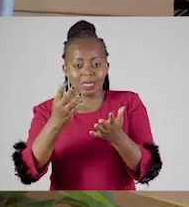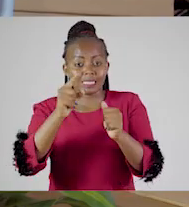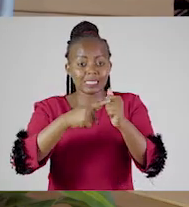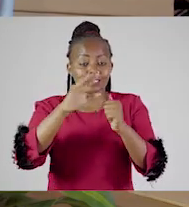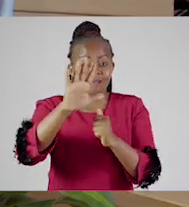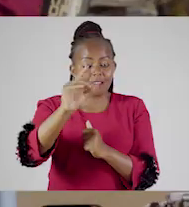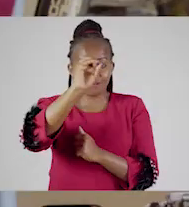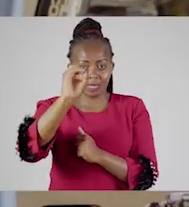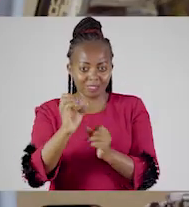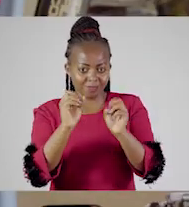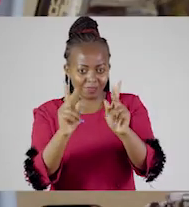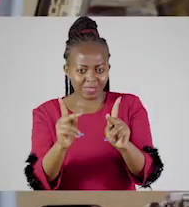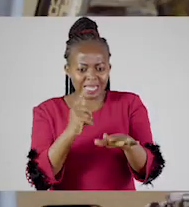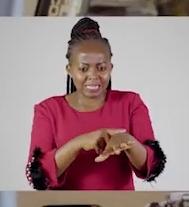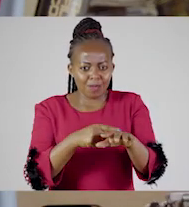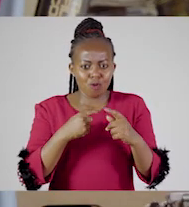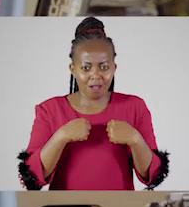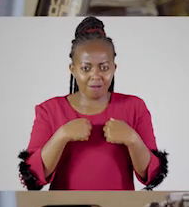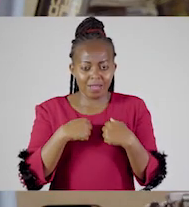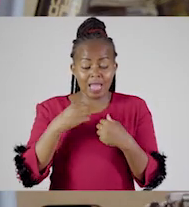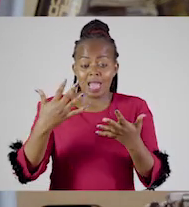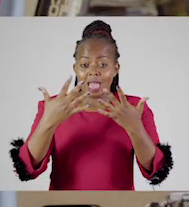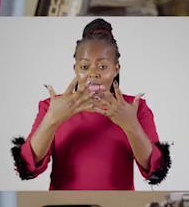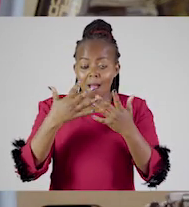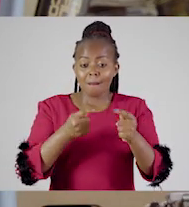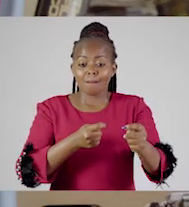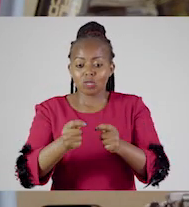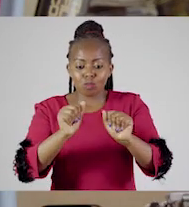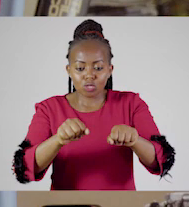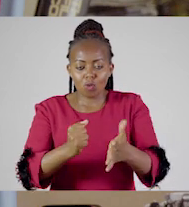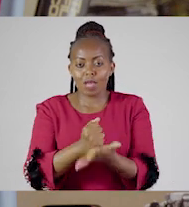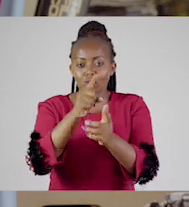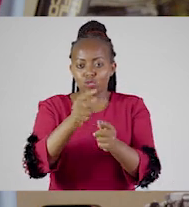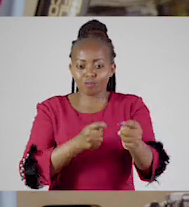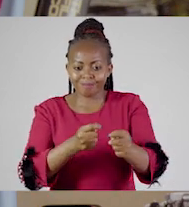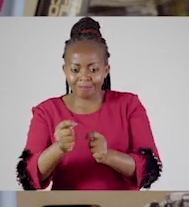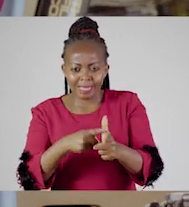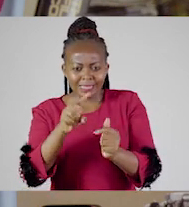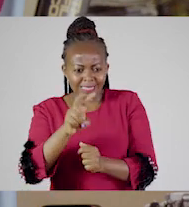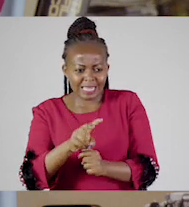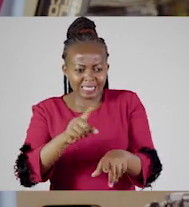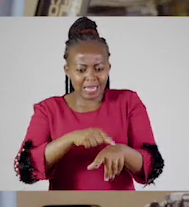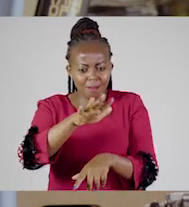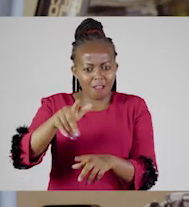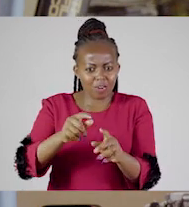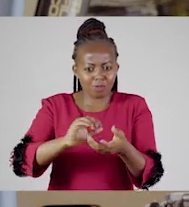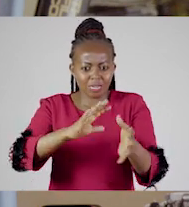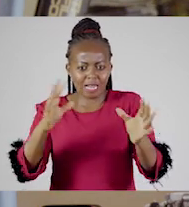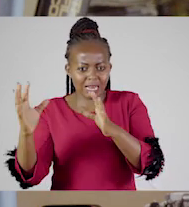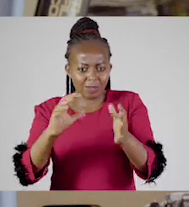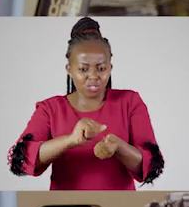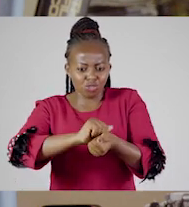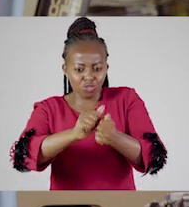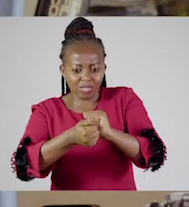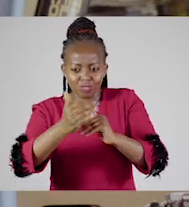65%. Okay. Installing air quality monitors will help you to monitor and track when these environmental conditions are